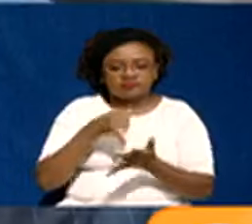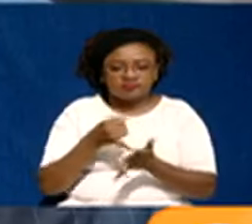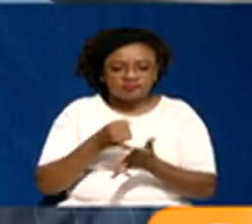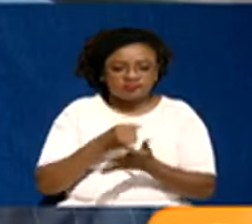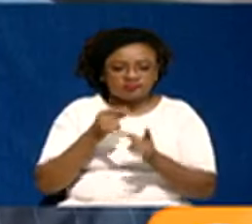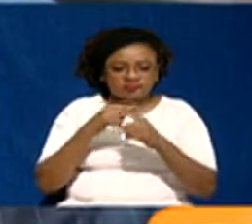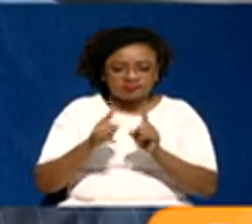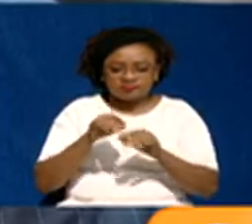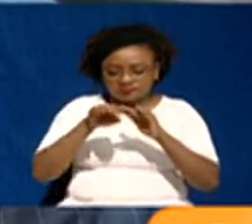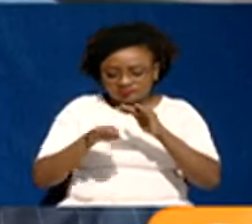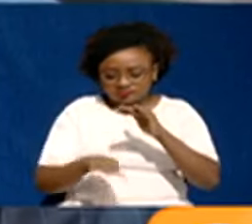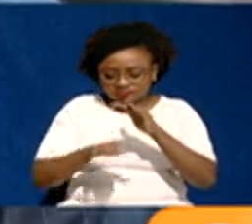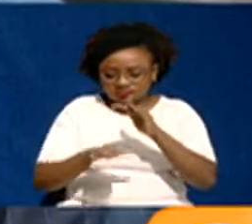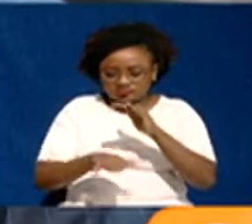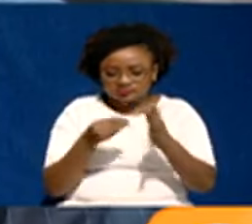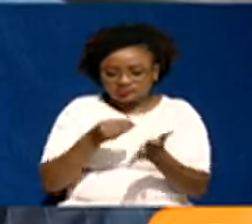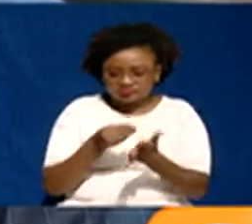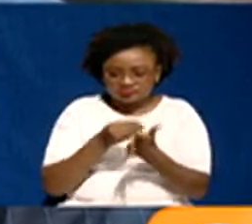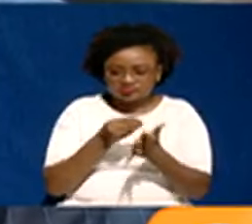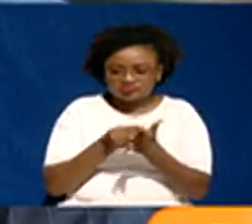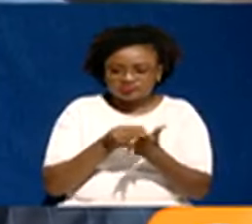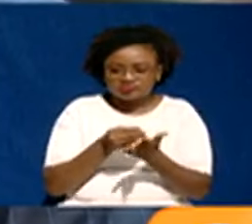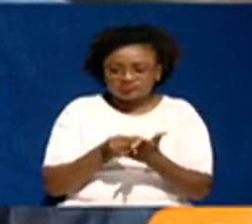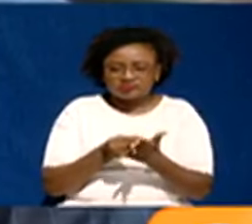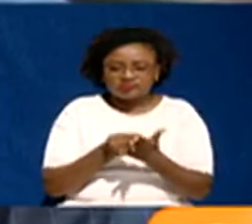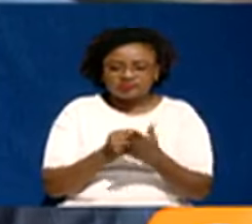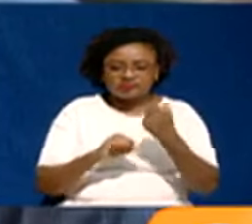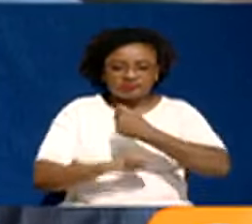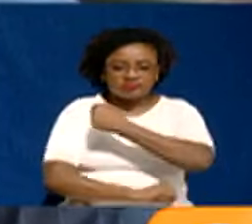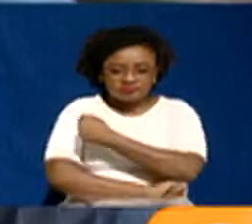broadly minimal amount of scholarship, and also